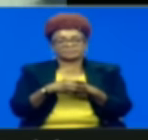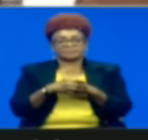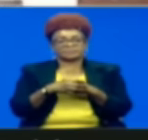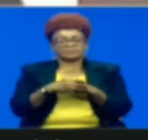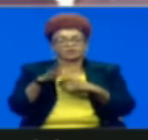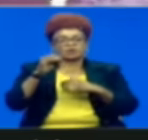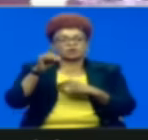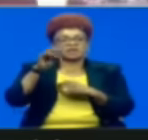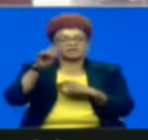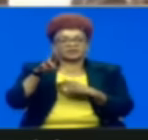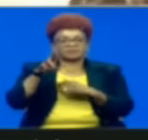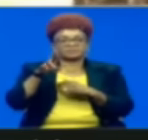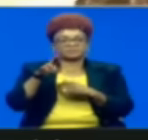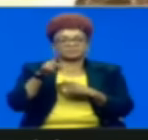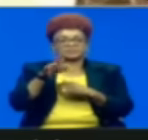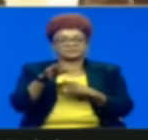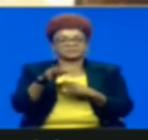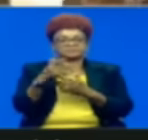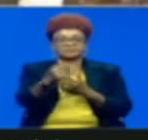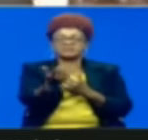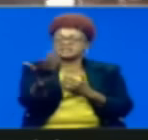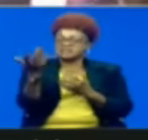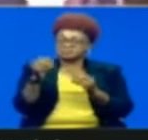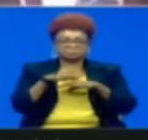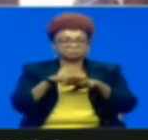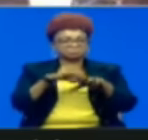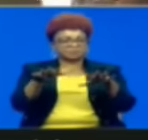Oliver Mtukudzi's tunes spread far and wide,